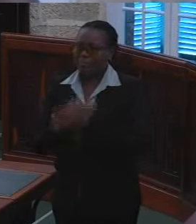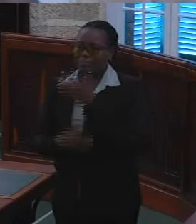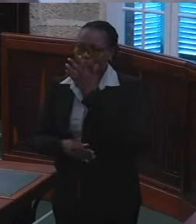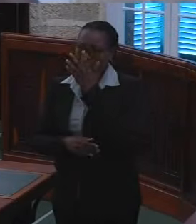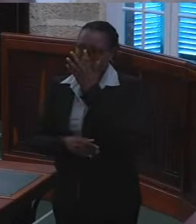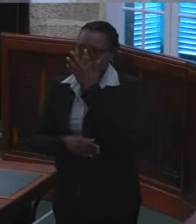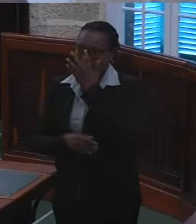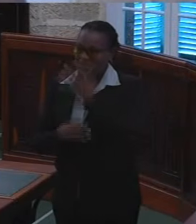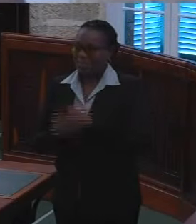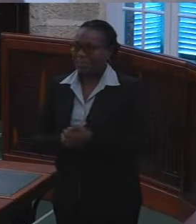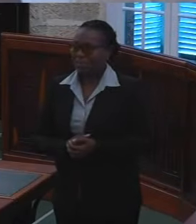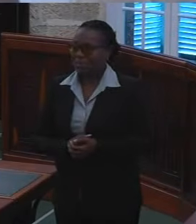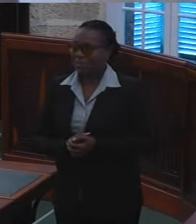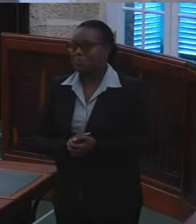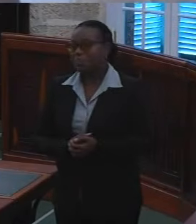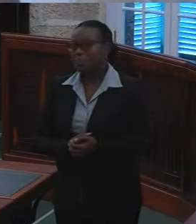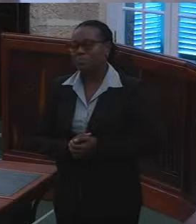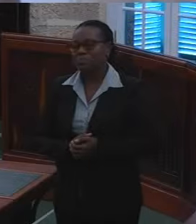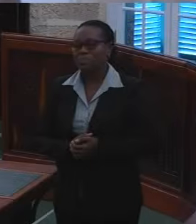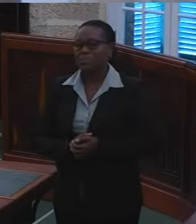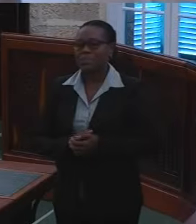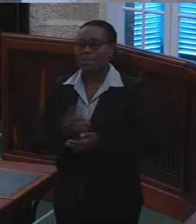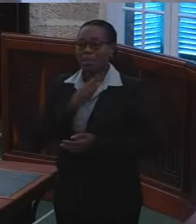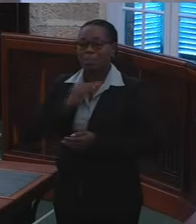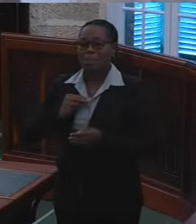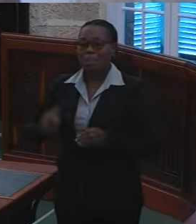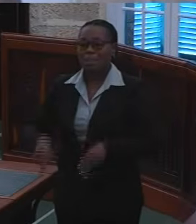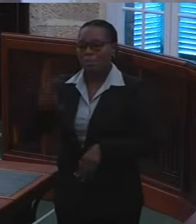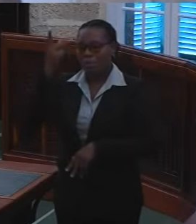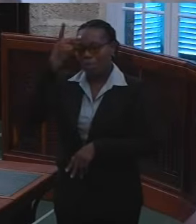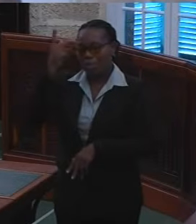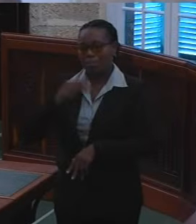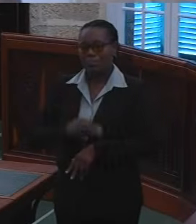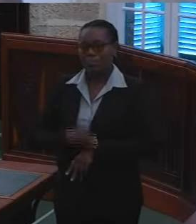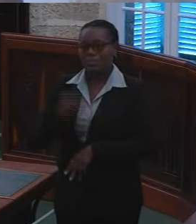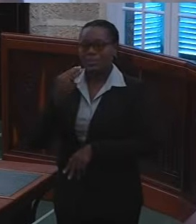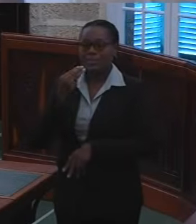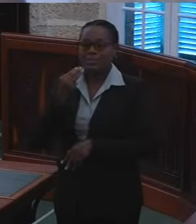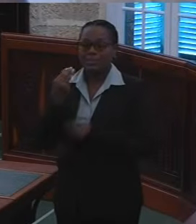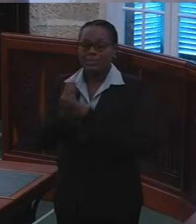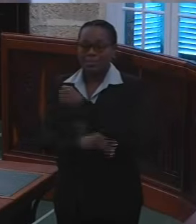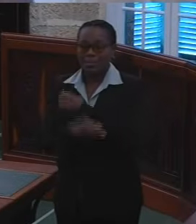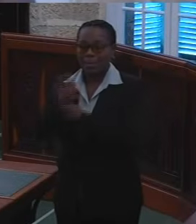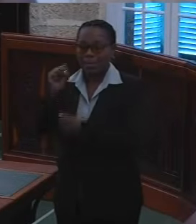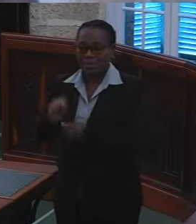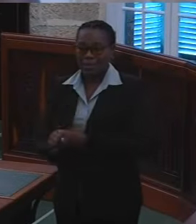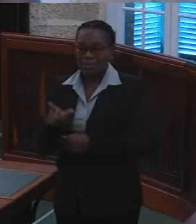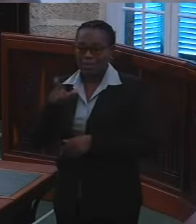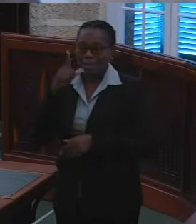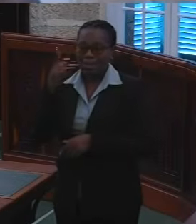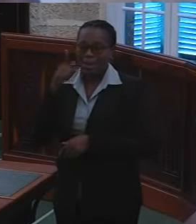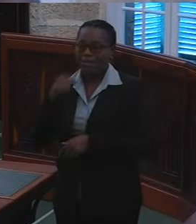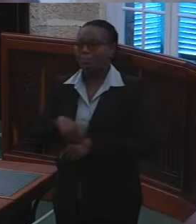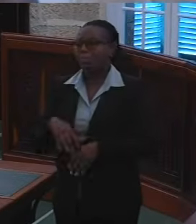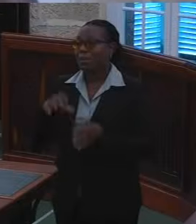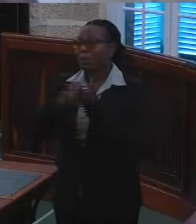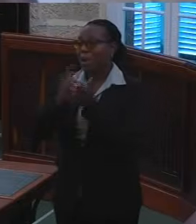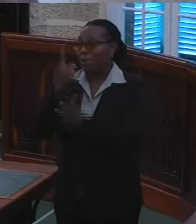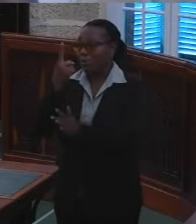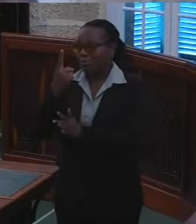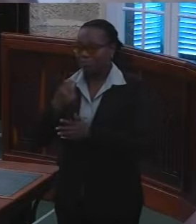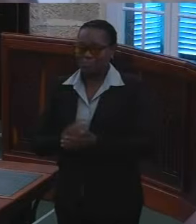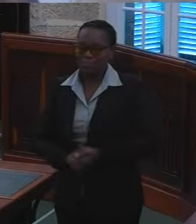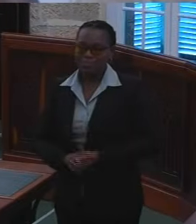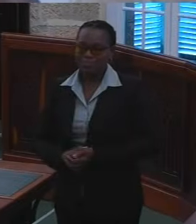I remember Parliament since Michael South is laughing. Part 1, if we go to part 1 swiftly of